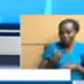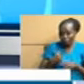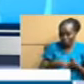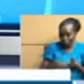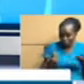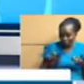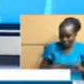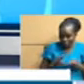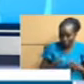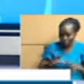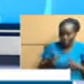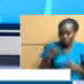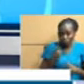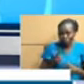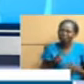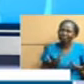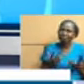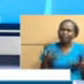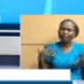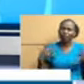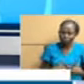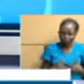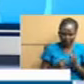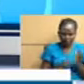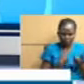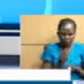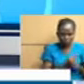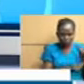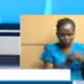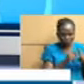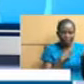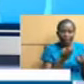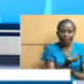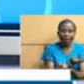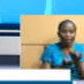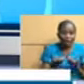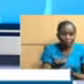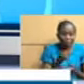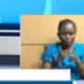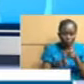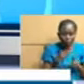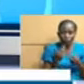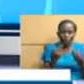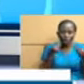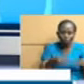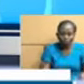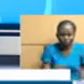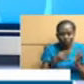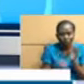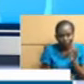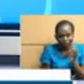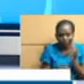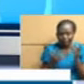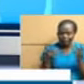Many cases, those shocks are in the form of downtown in income. You see that people suddenly lost jobs. You see